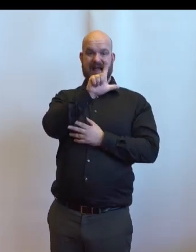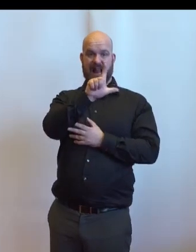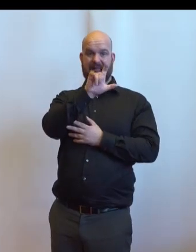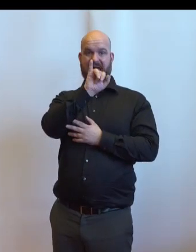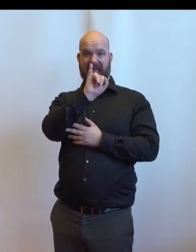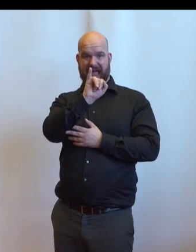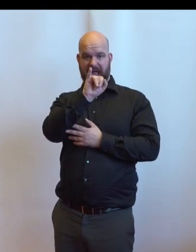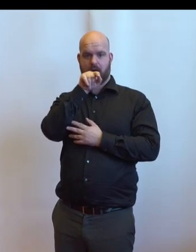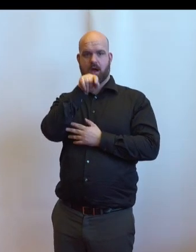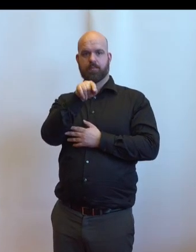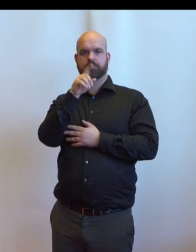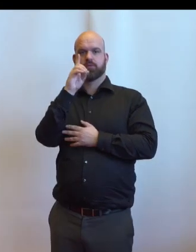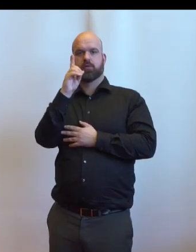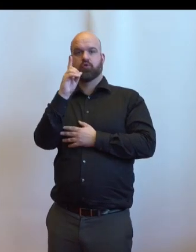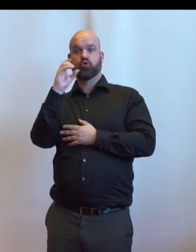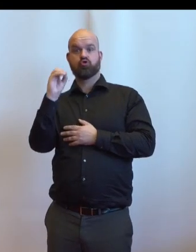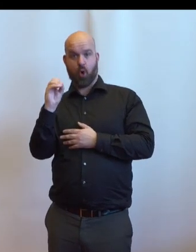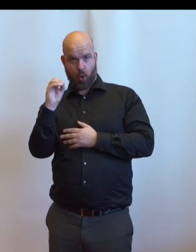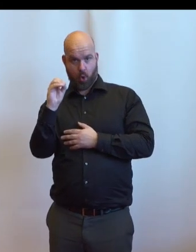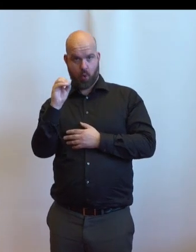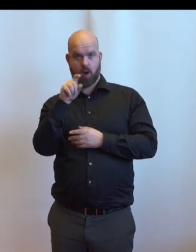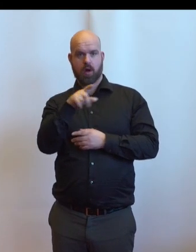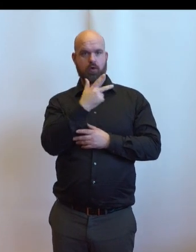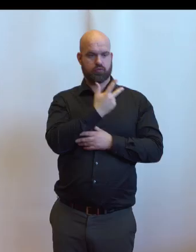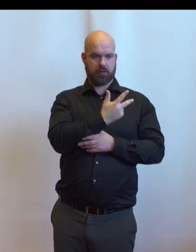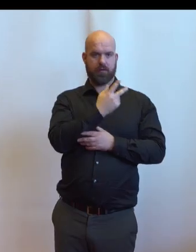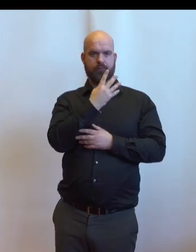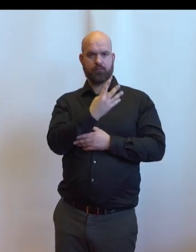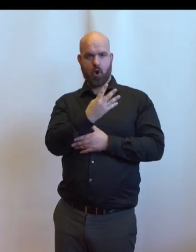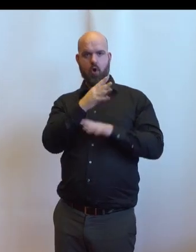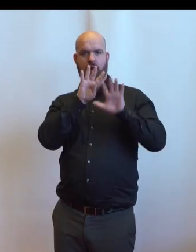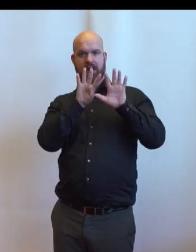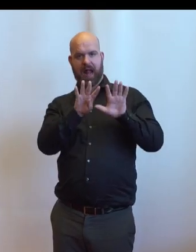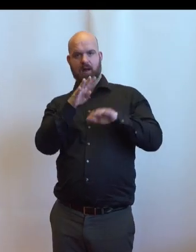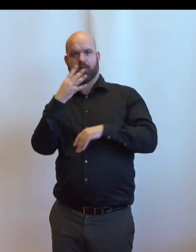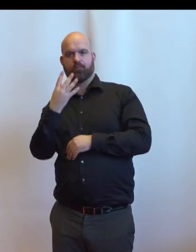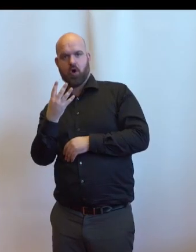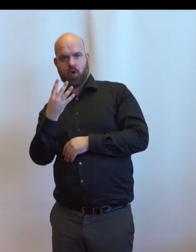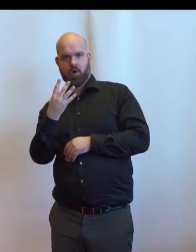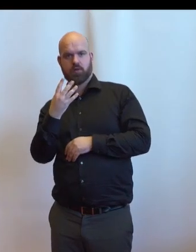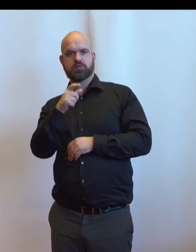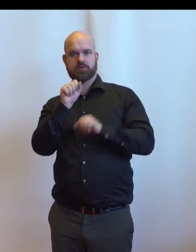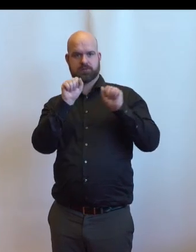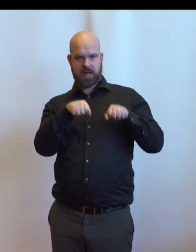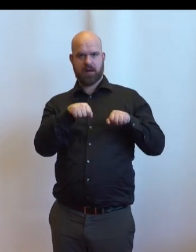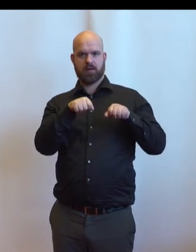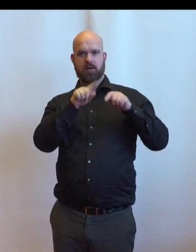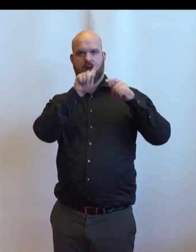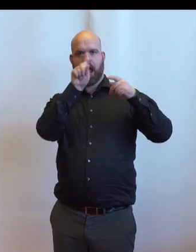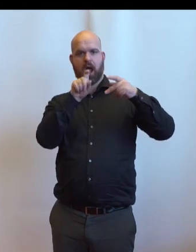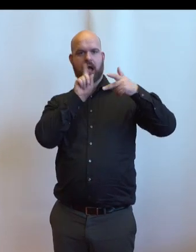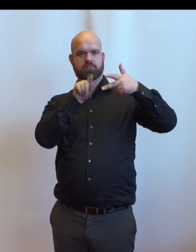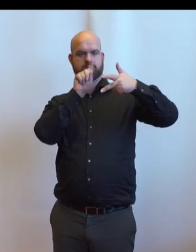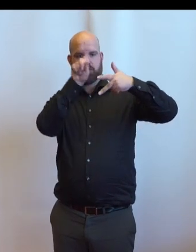think. You can answer up to 2 of them. And with that, we have a mini survey being done during this session. Sorry, Adam, to interrupt you.